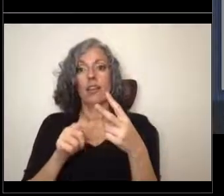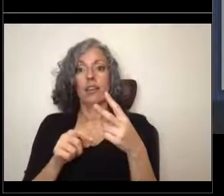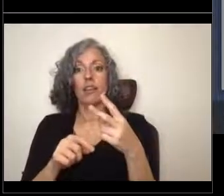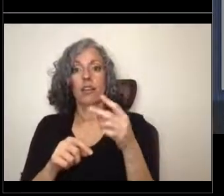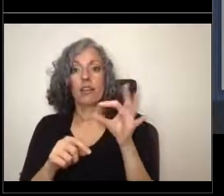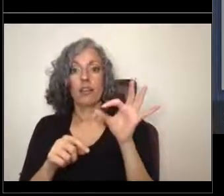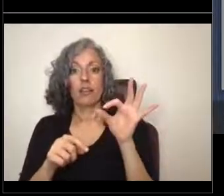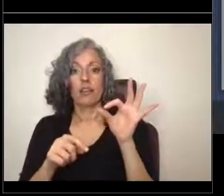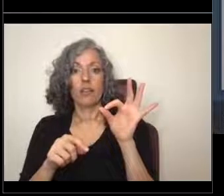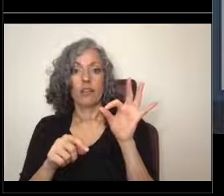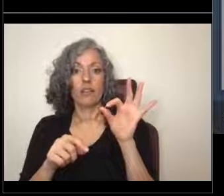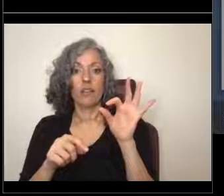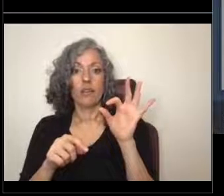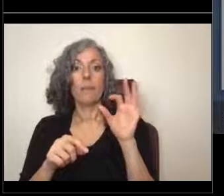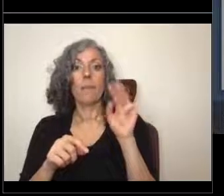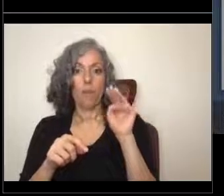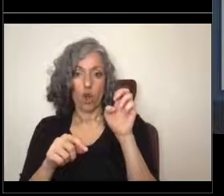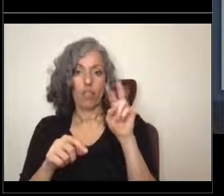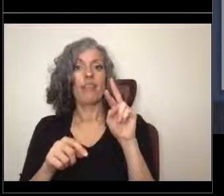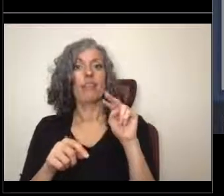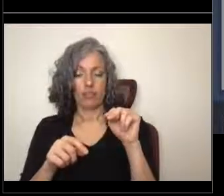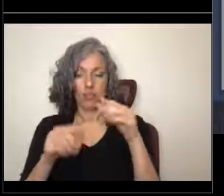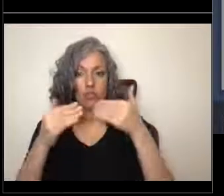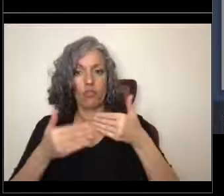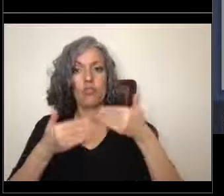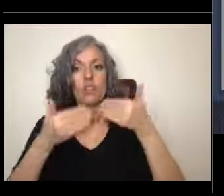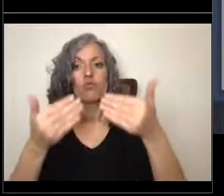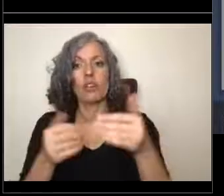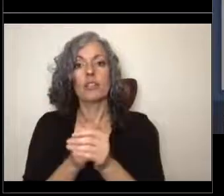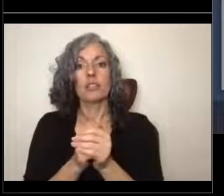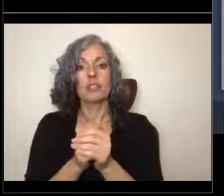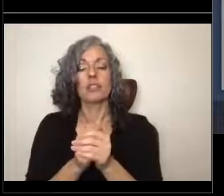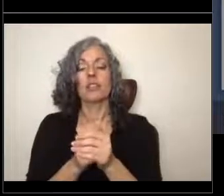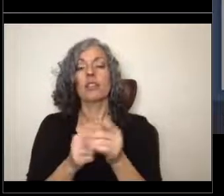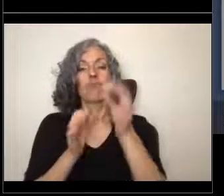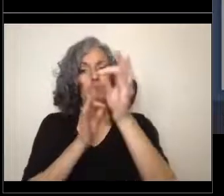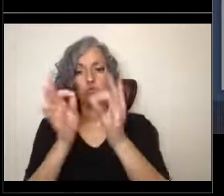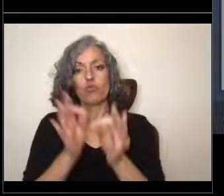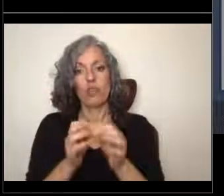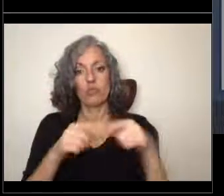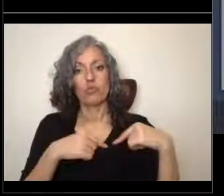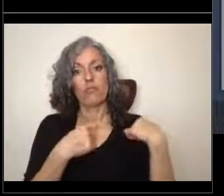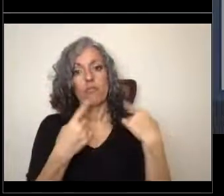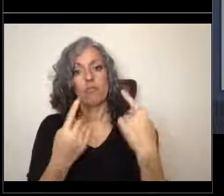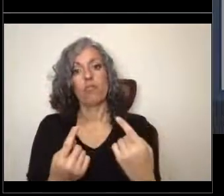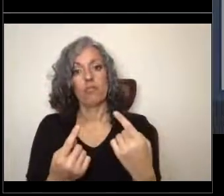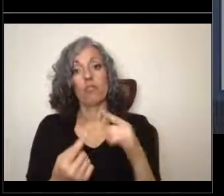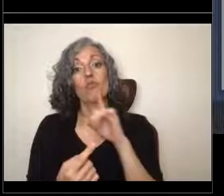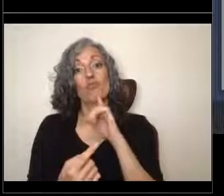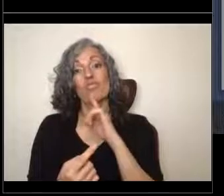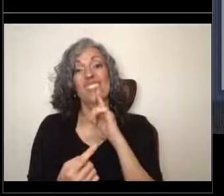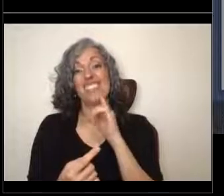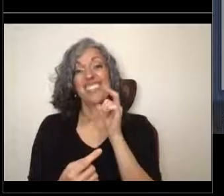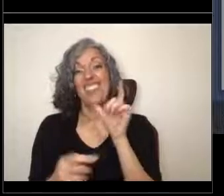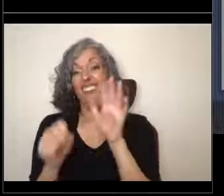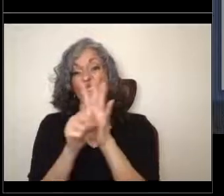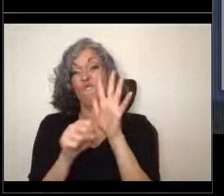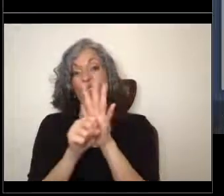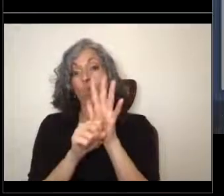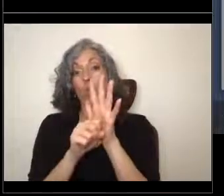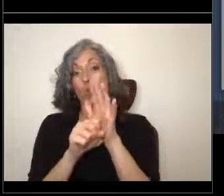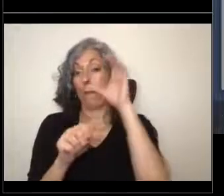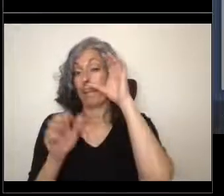in parts by what has been described so far is really incomplete. And I